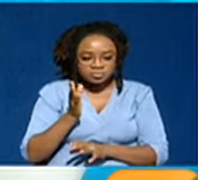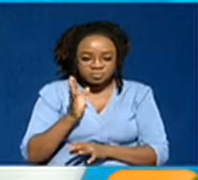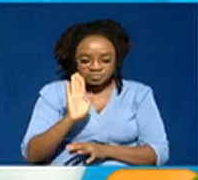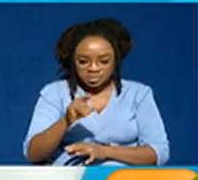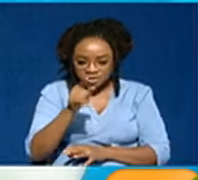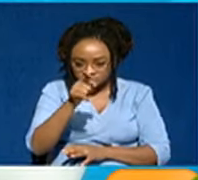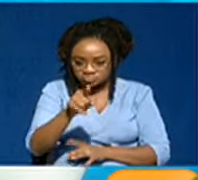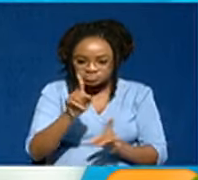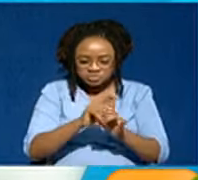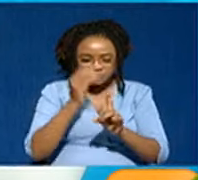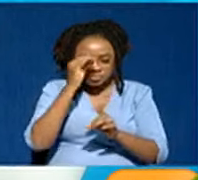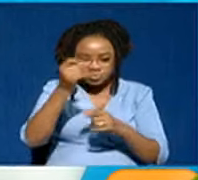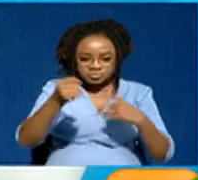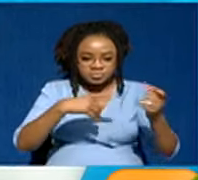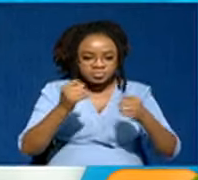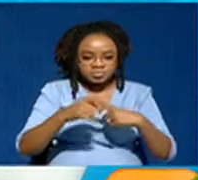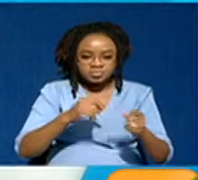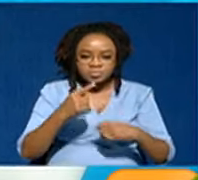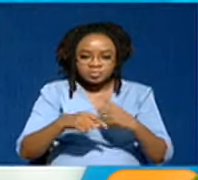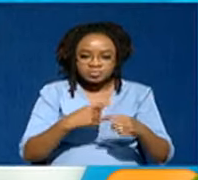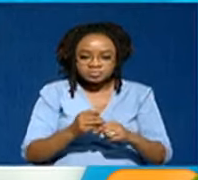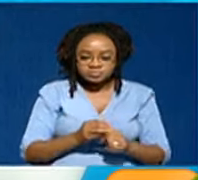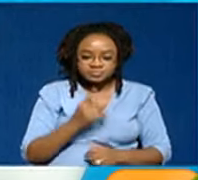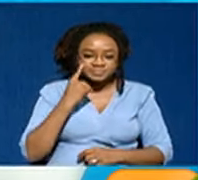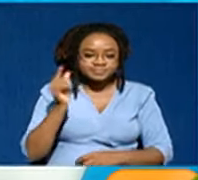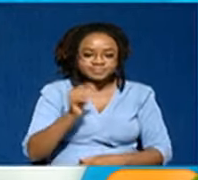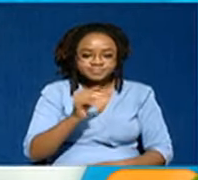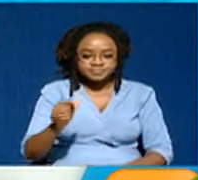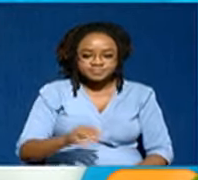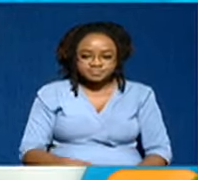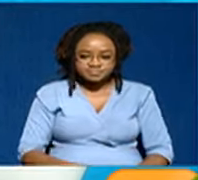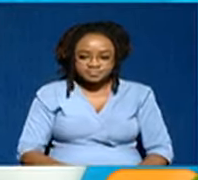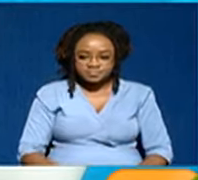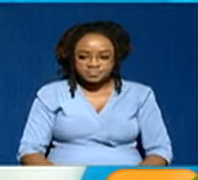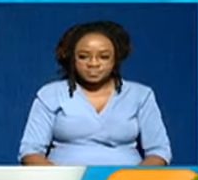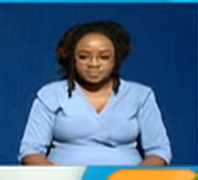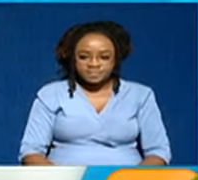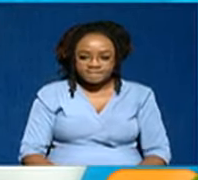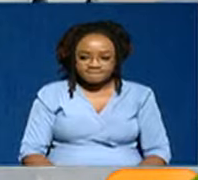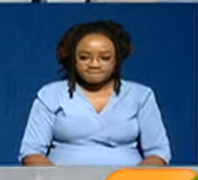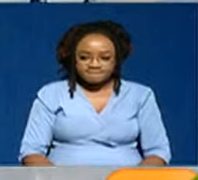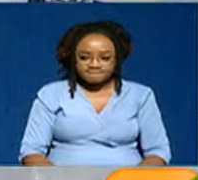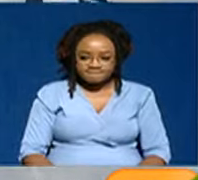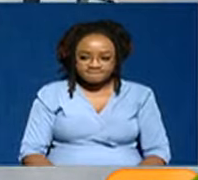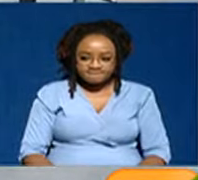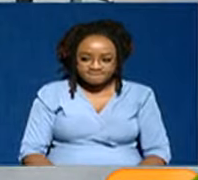then we'll come to your views in just a bit. We're coming back in a bit for closing remarks, right? See you in a bit.